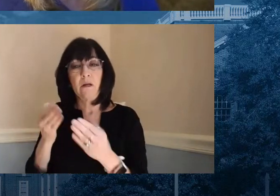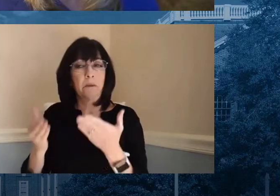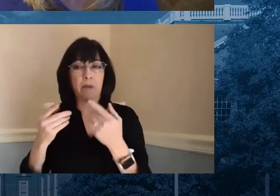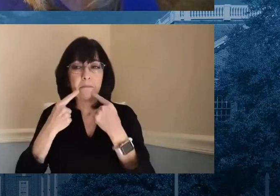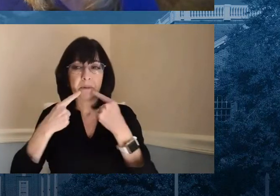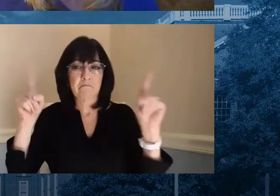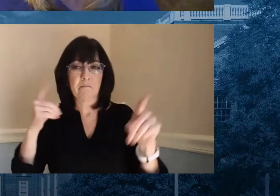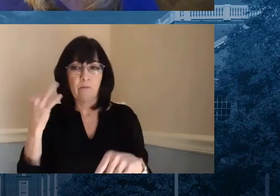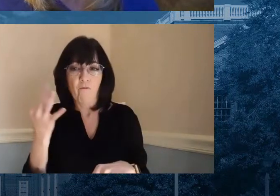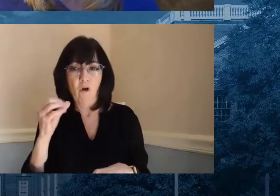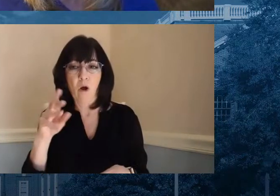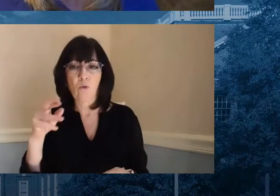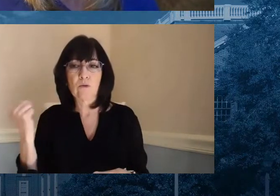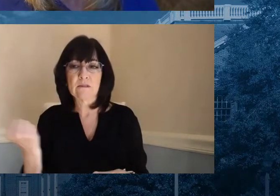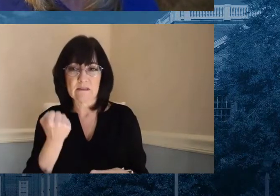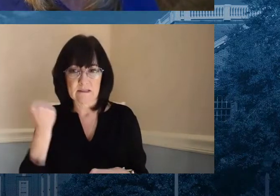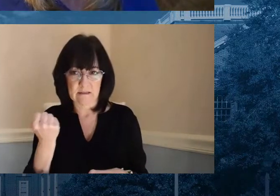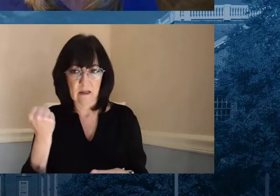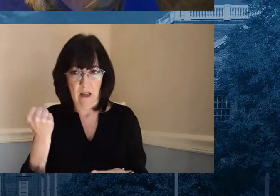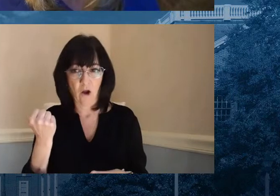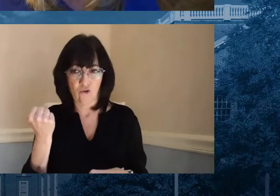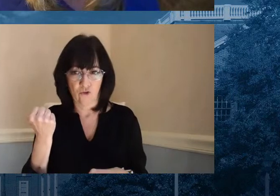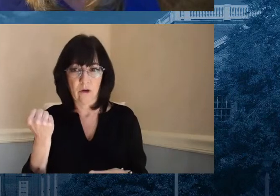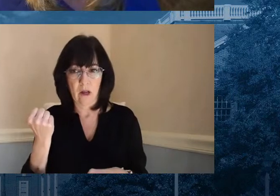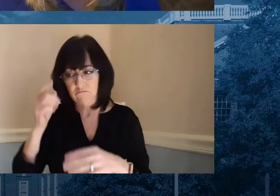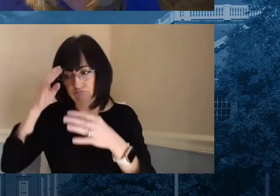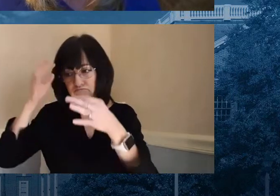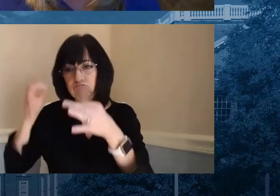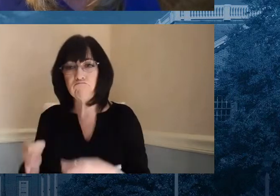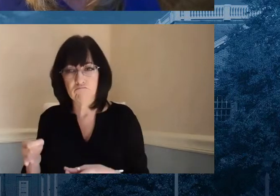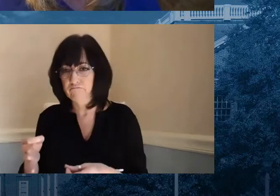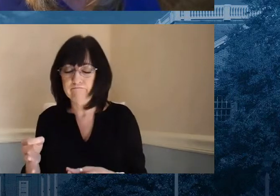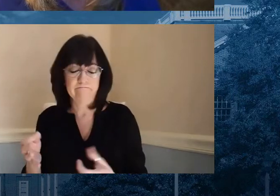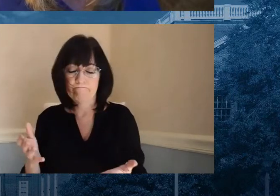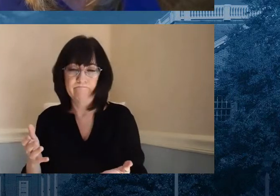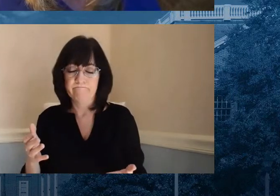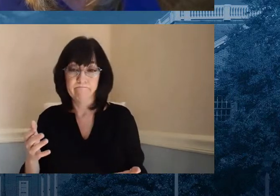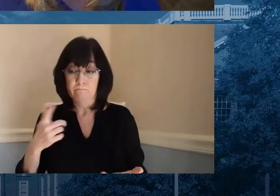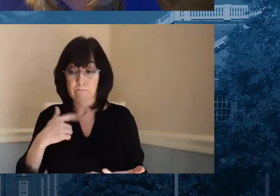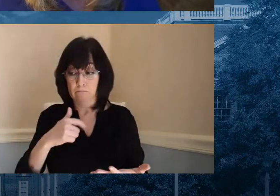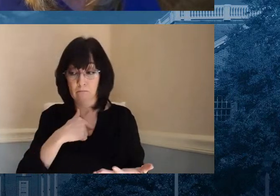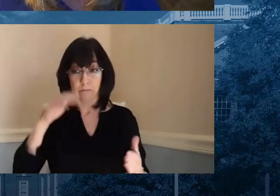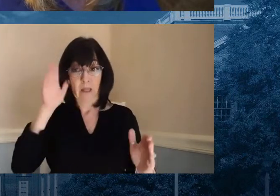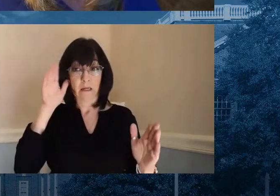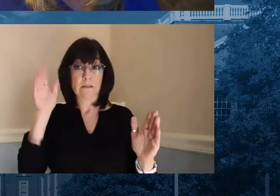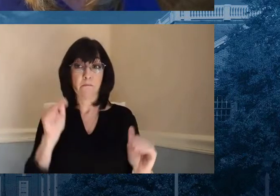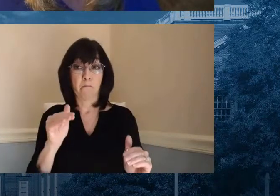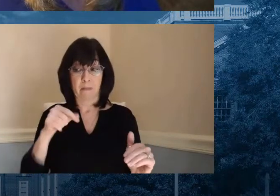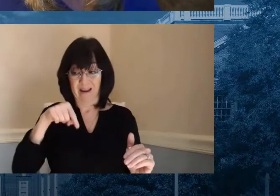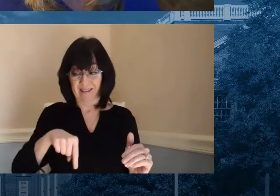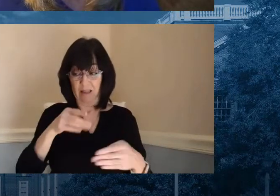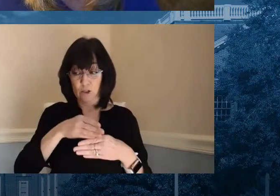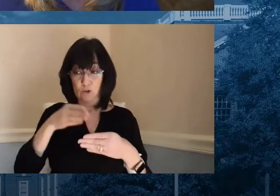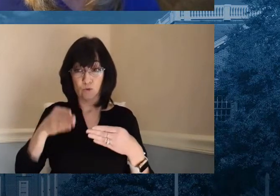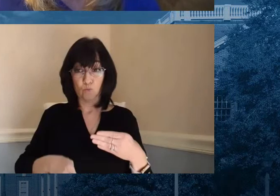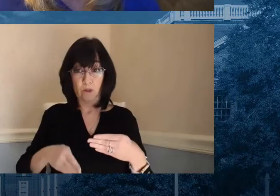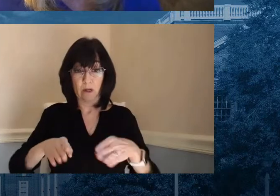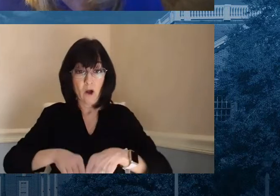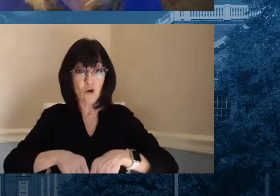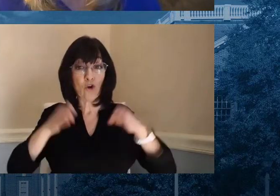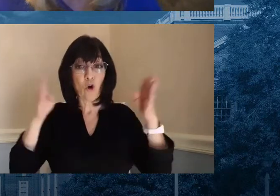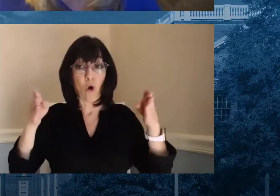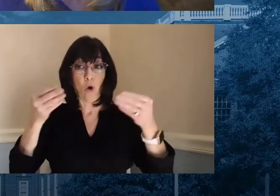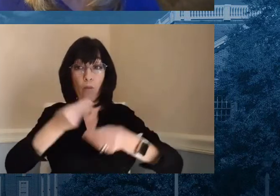from the results of that meeting. No, we don't expect to do anything this weekend. I'll turn it